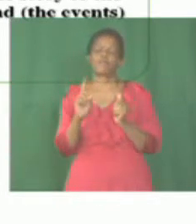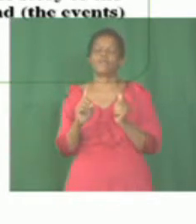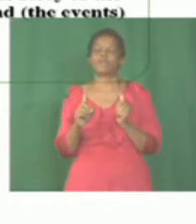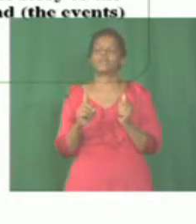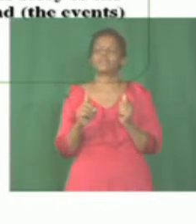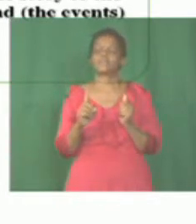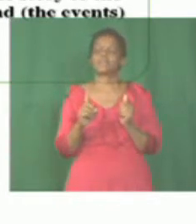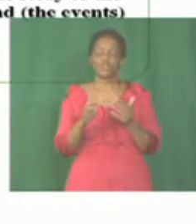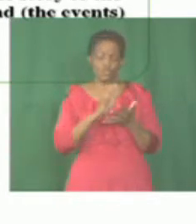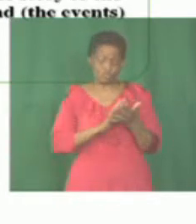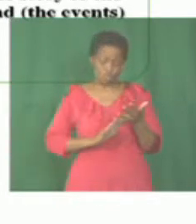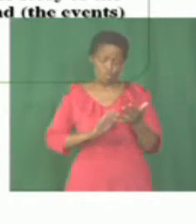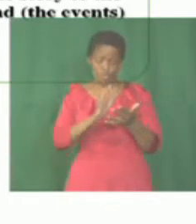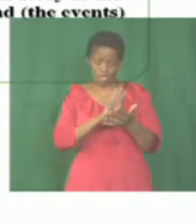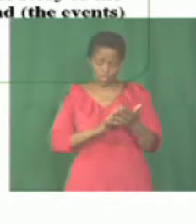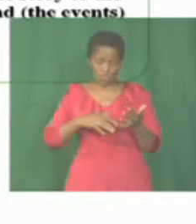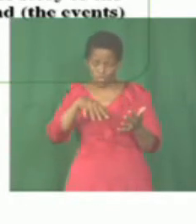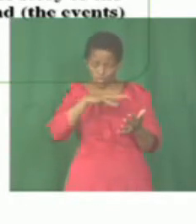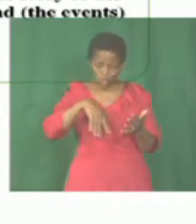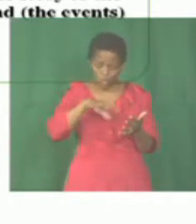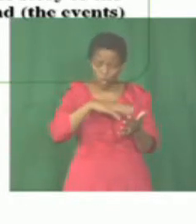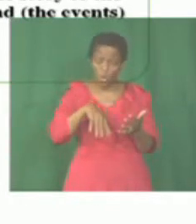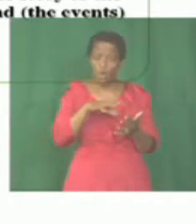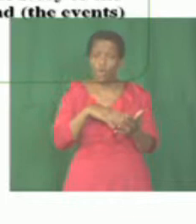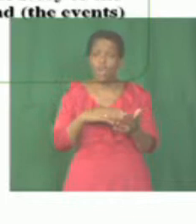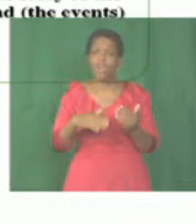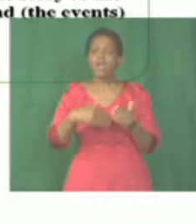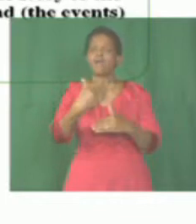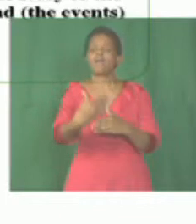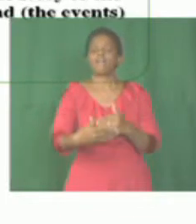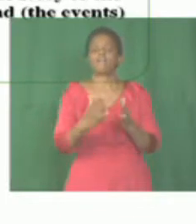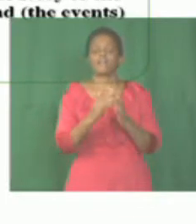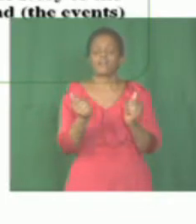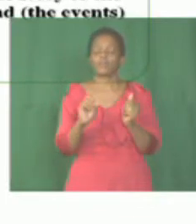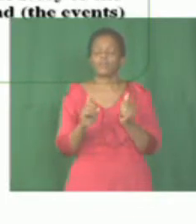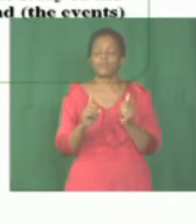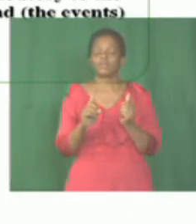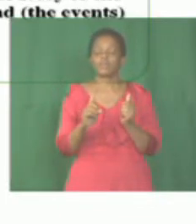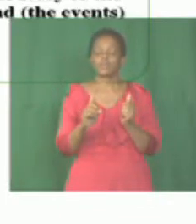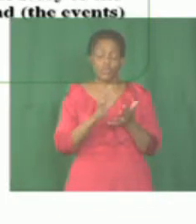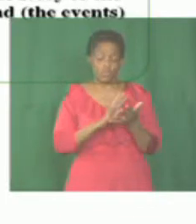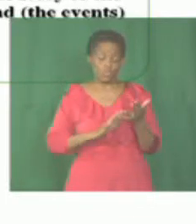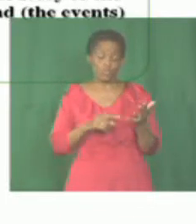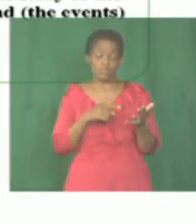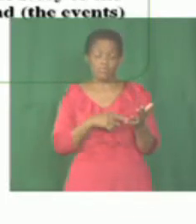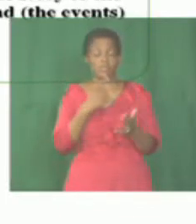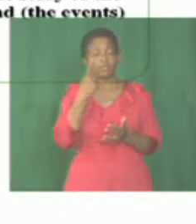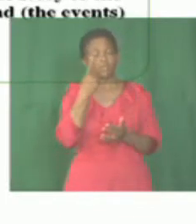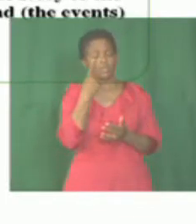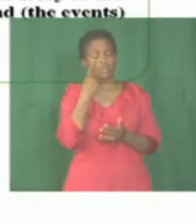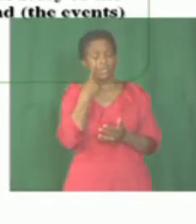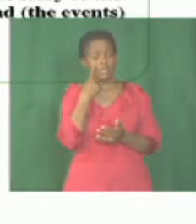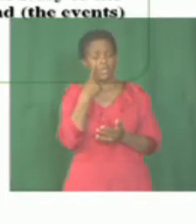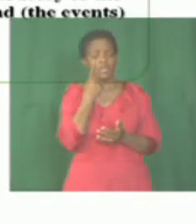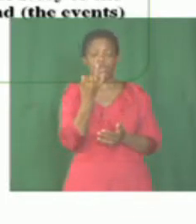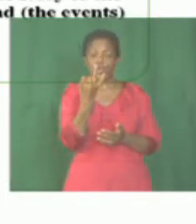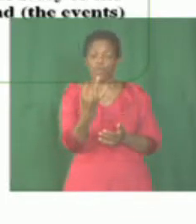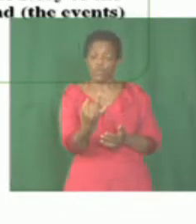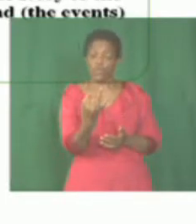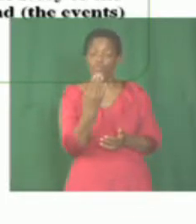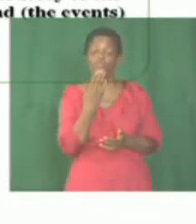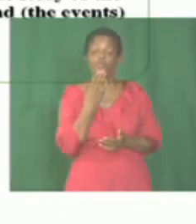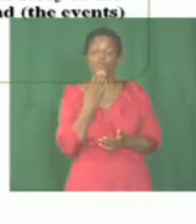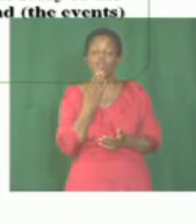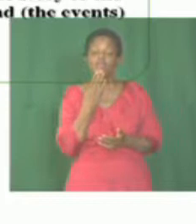of the story. Now, in this story, you can see that the two boys were